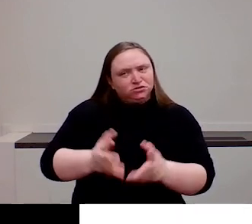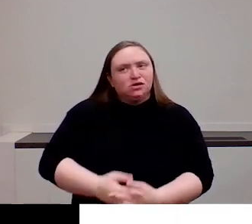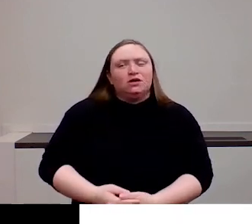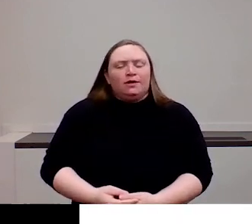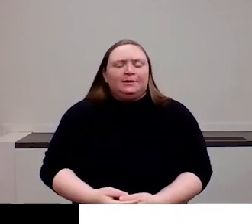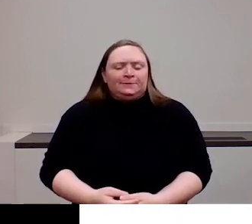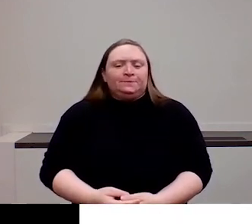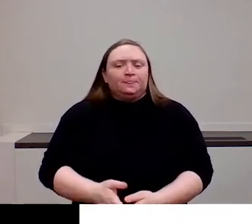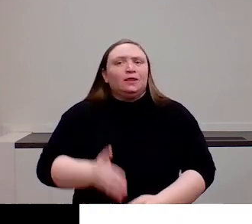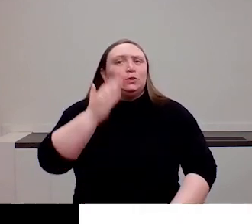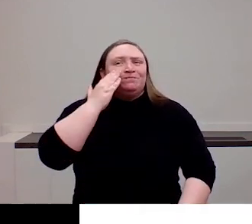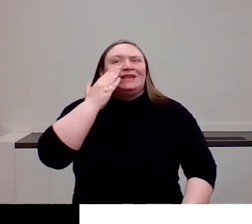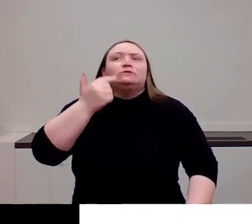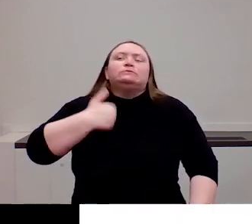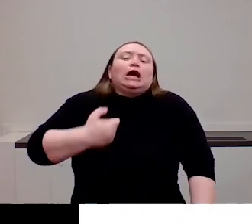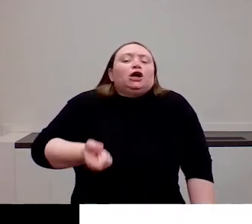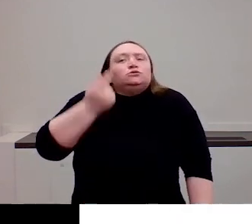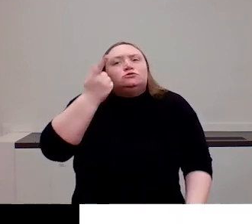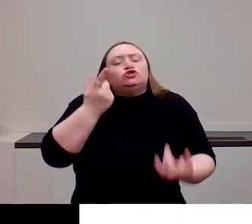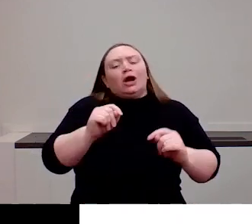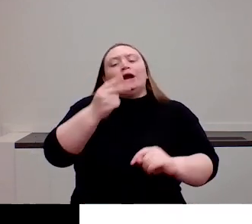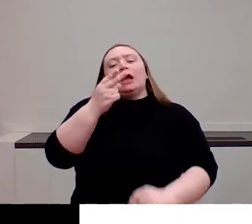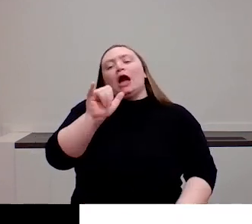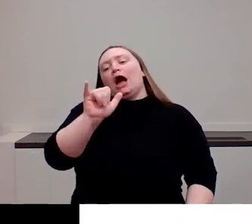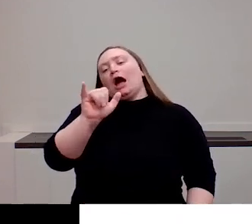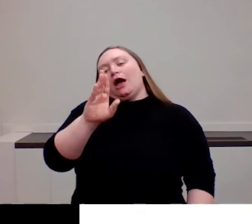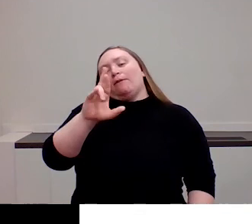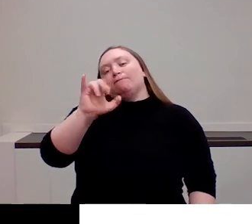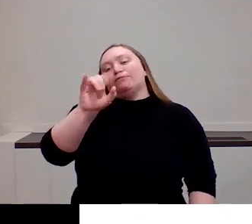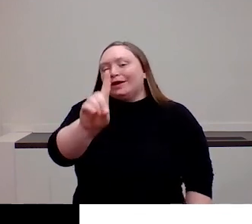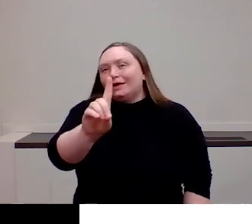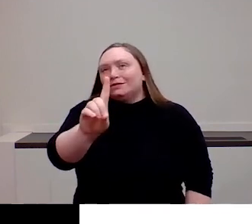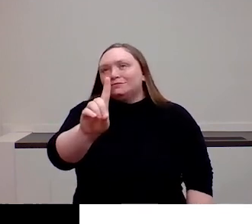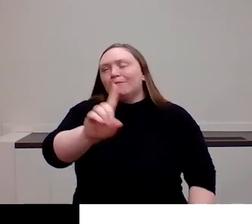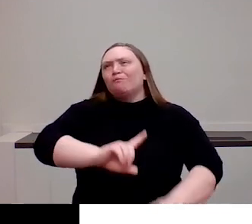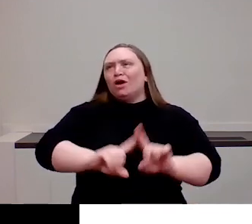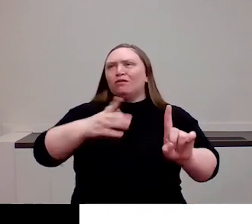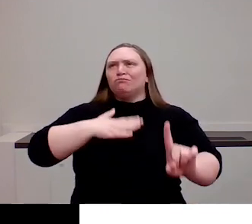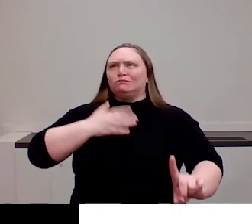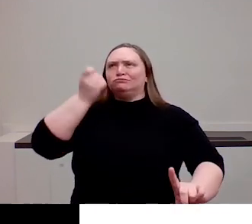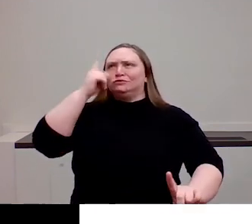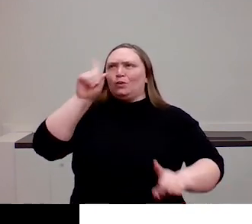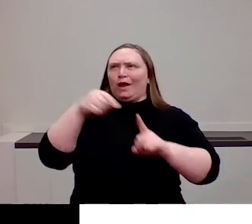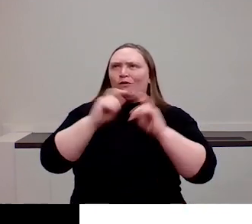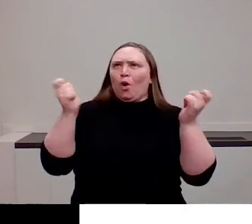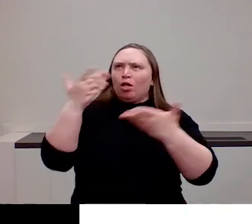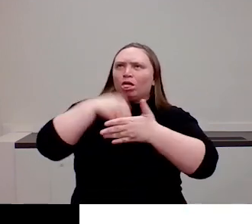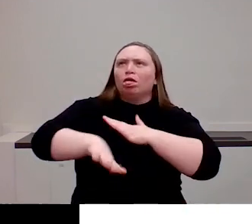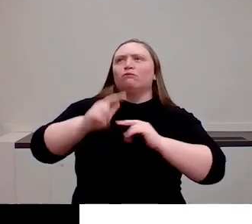was, I understand that we're trying to do a hybrid thing. My sense would be that once we're all in the